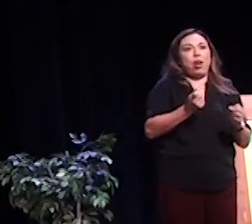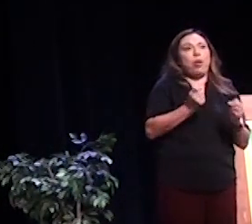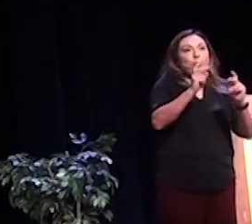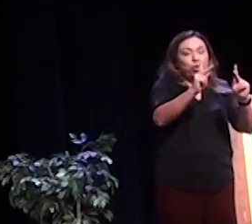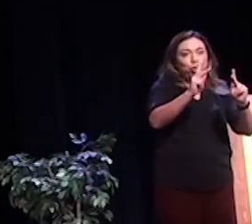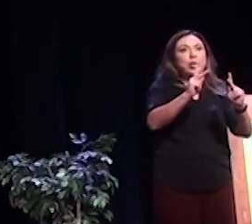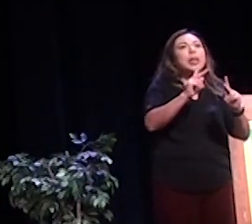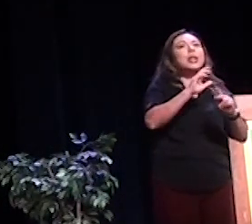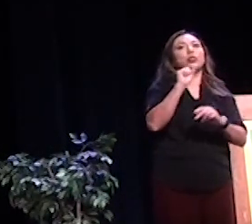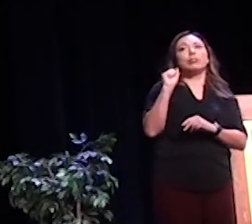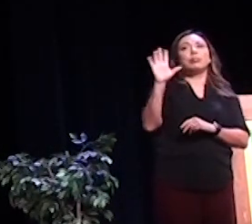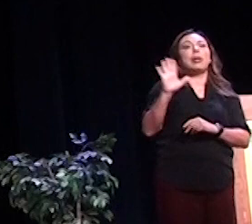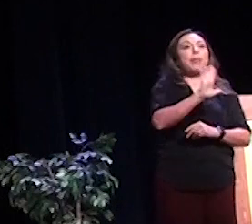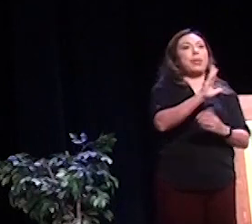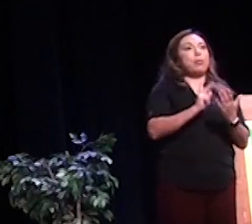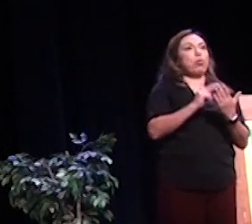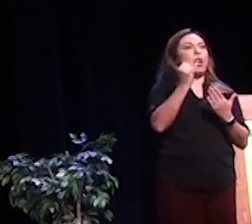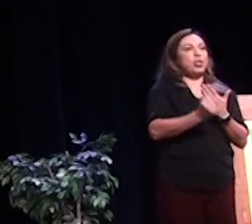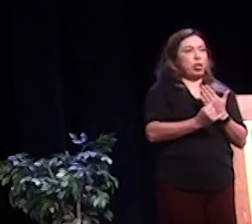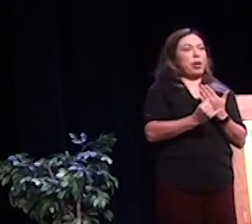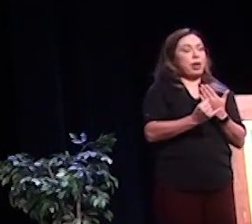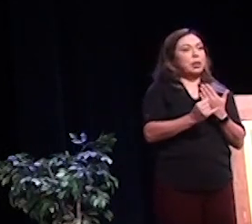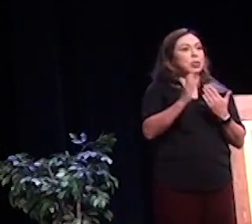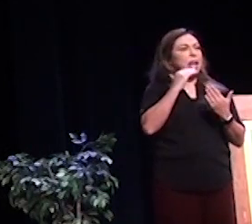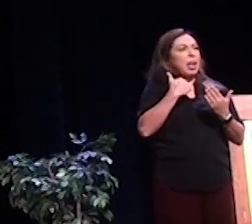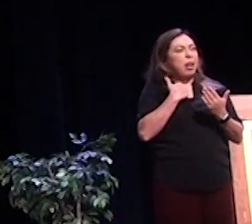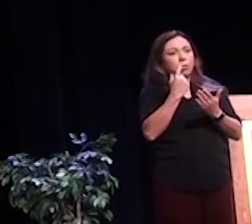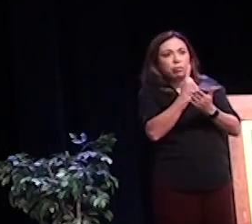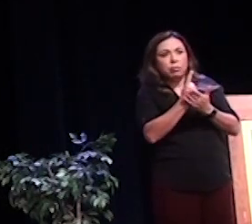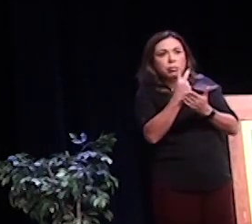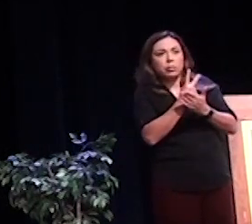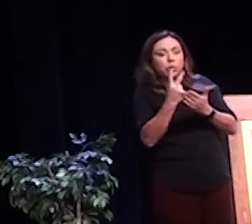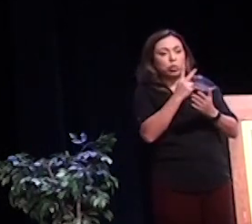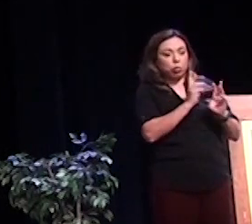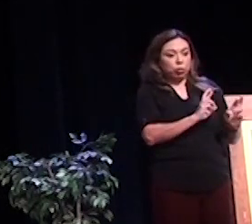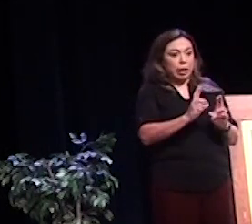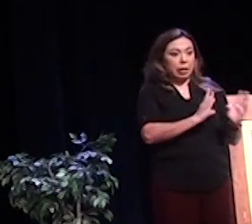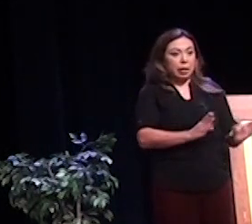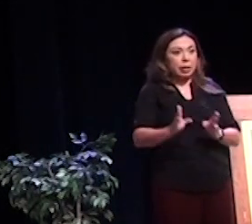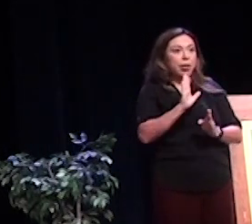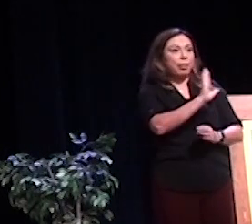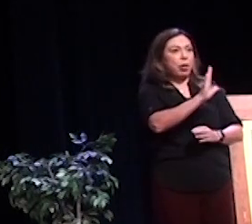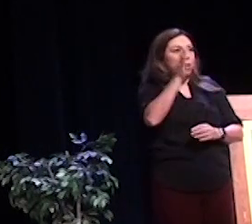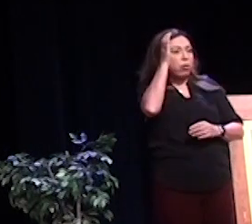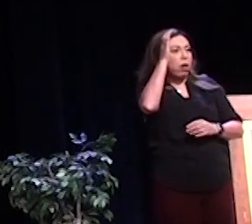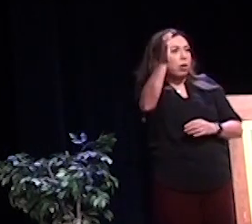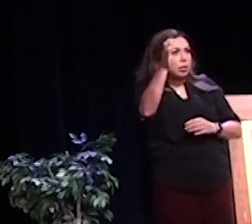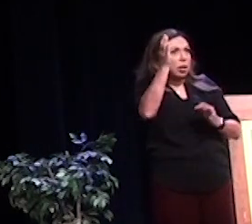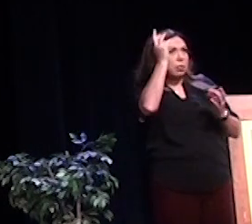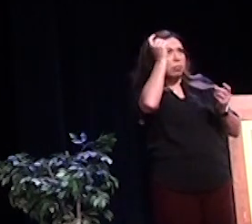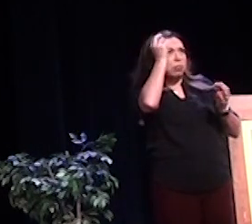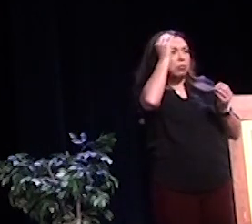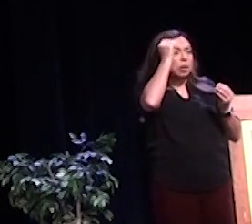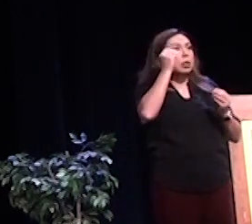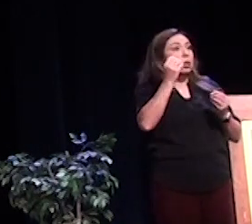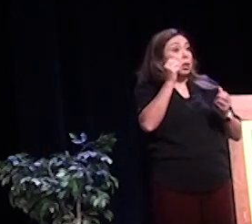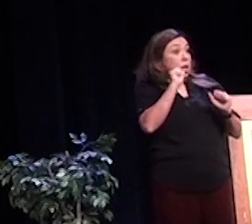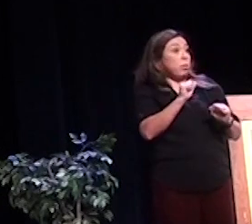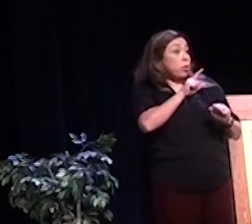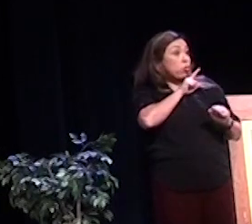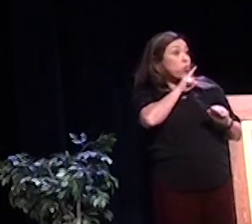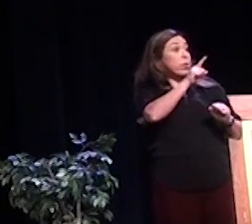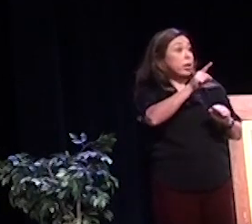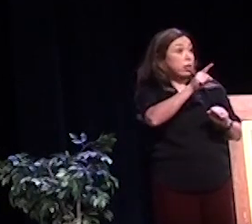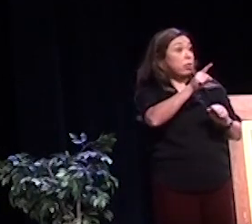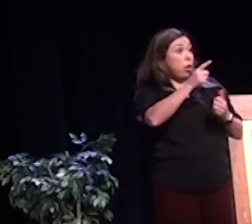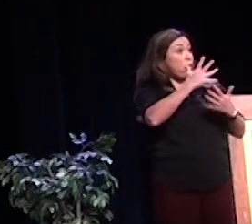project. So they get a couple of weeks to prepare their concept. It can be real or something that they want to do